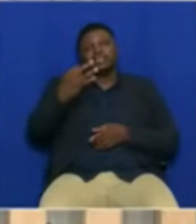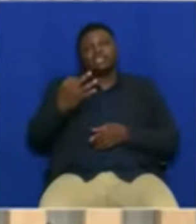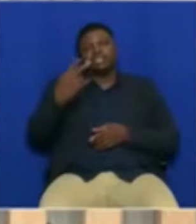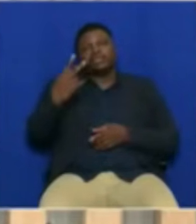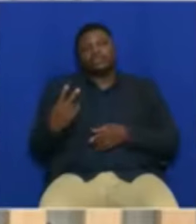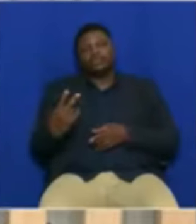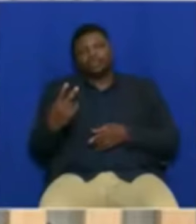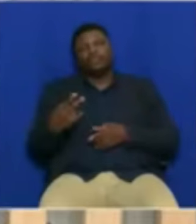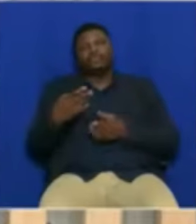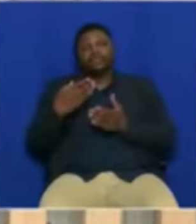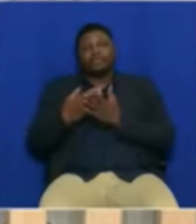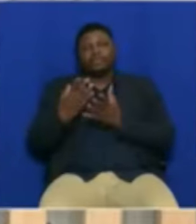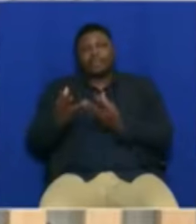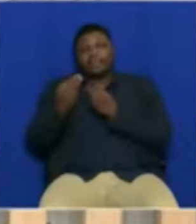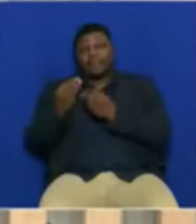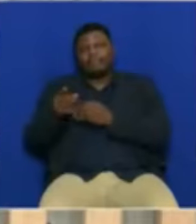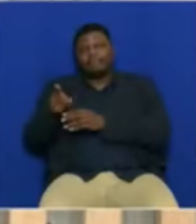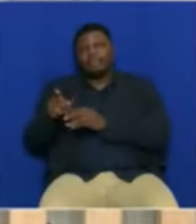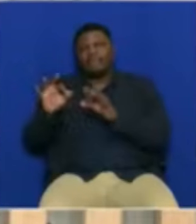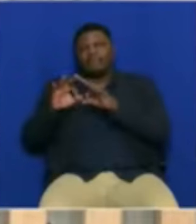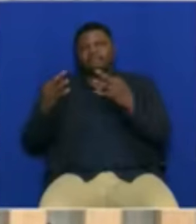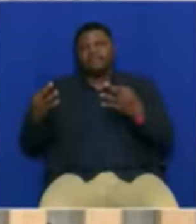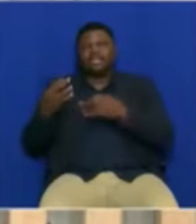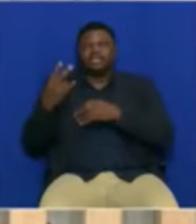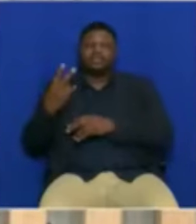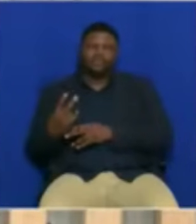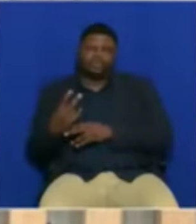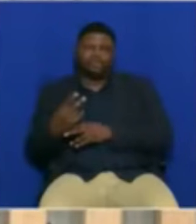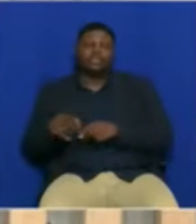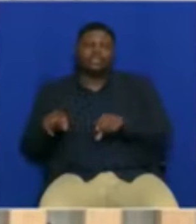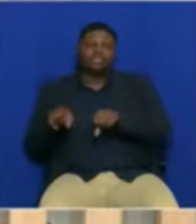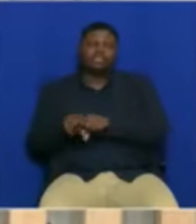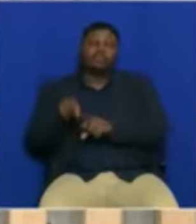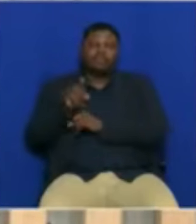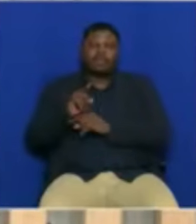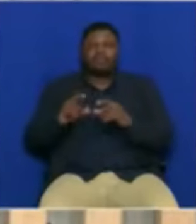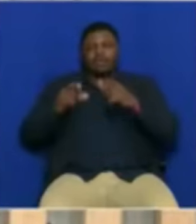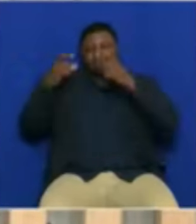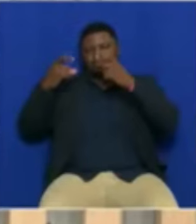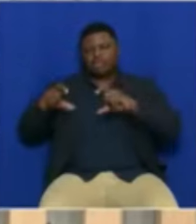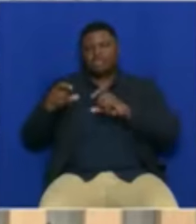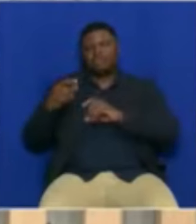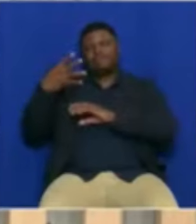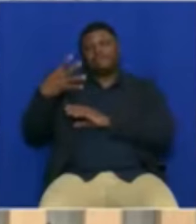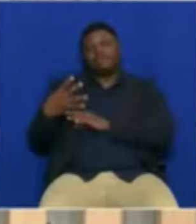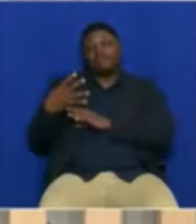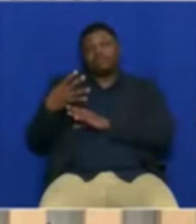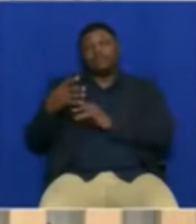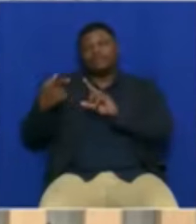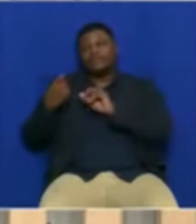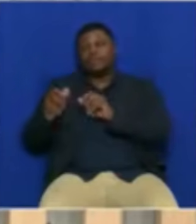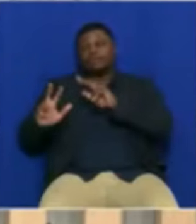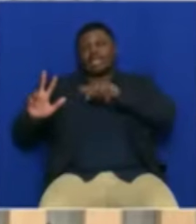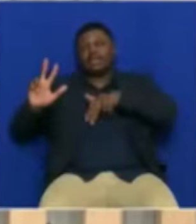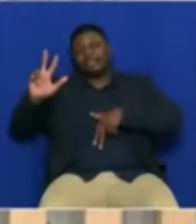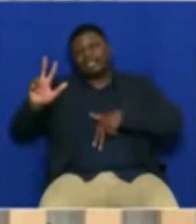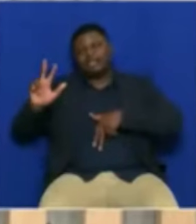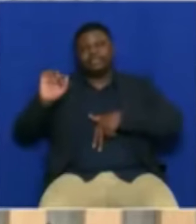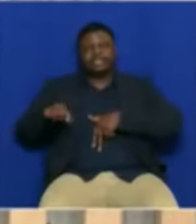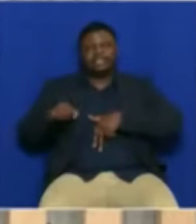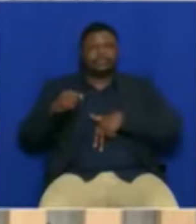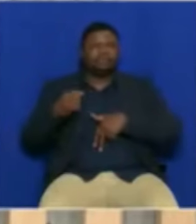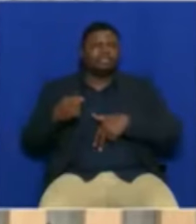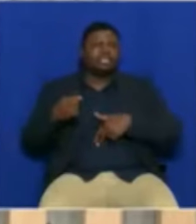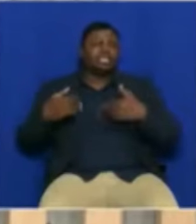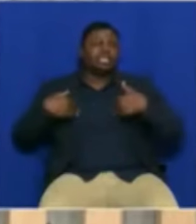Okay. And I'm paragraph 4 of that affidavit. You see what it starts with, I suspect that